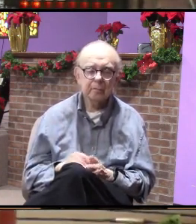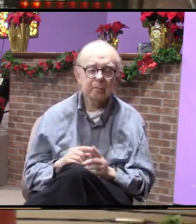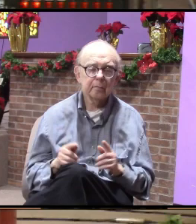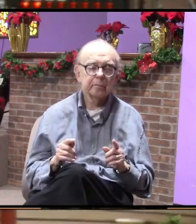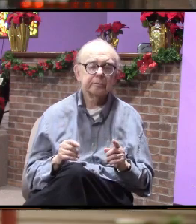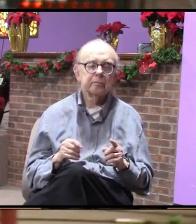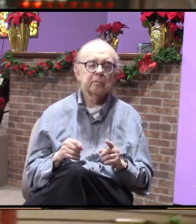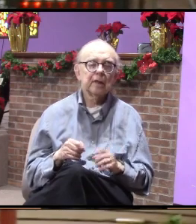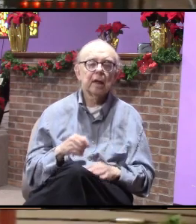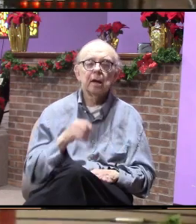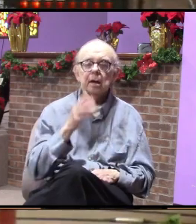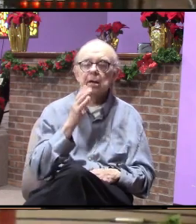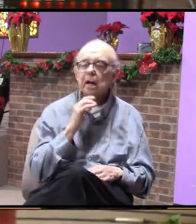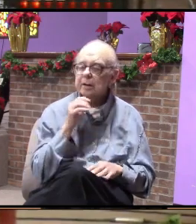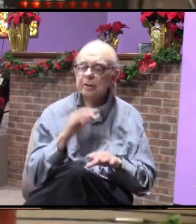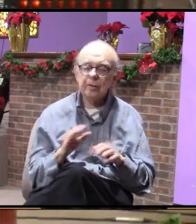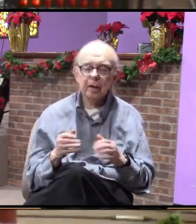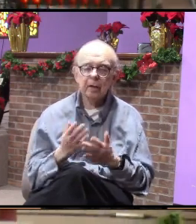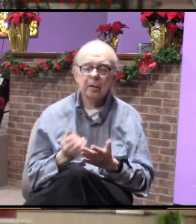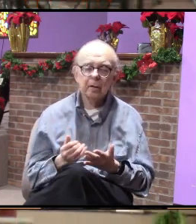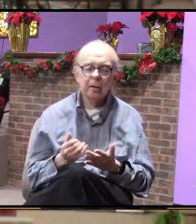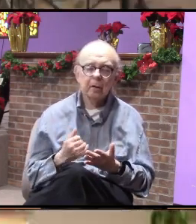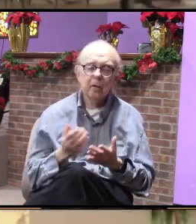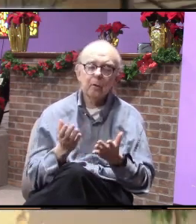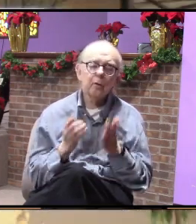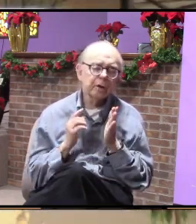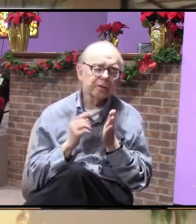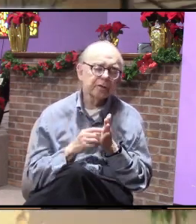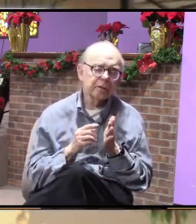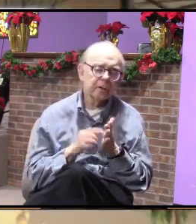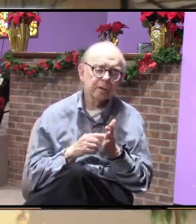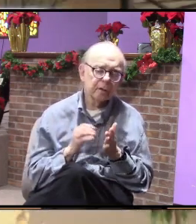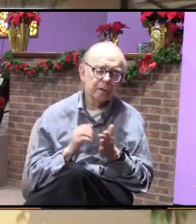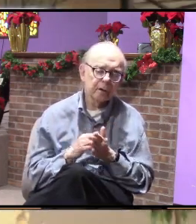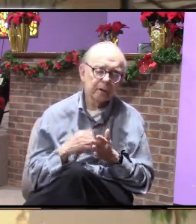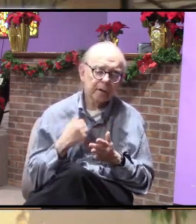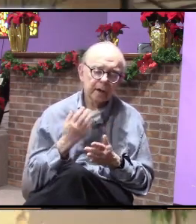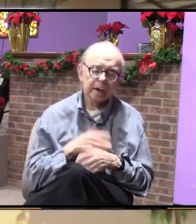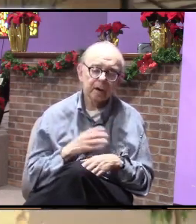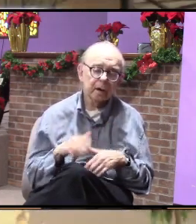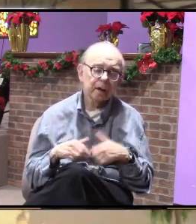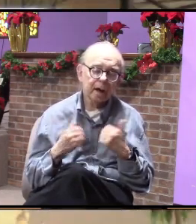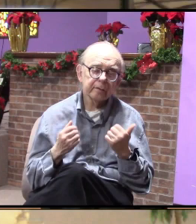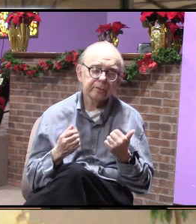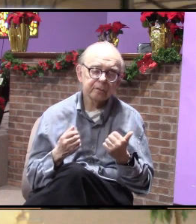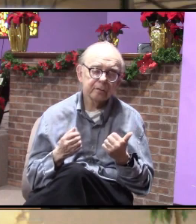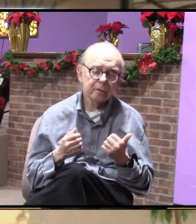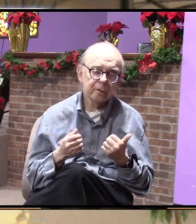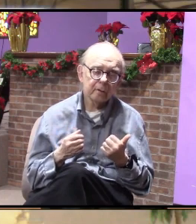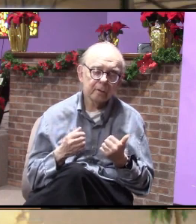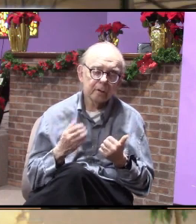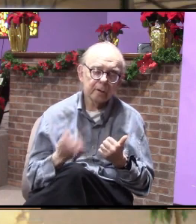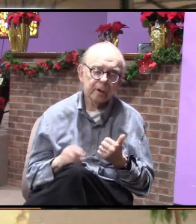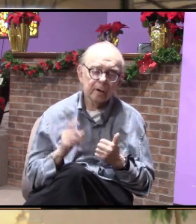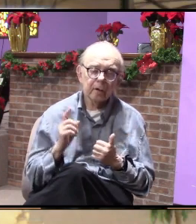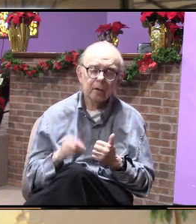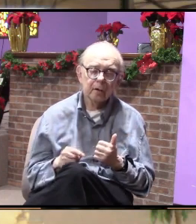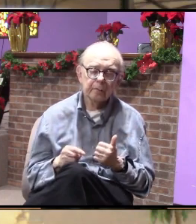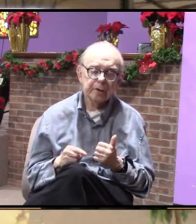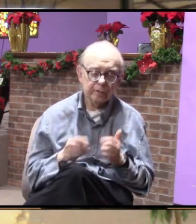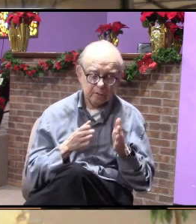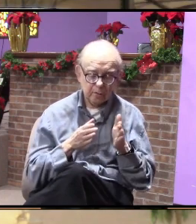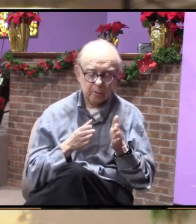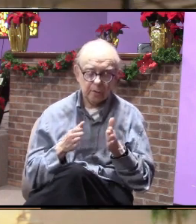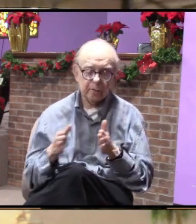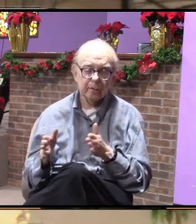But he didn't, because he wanted to show that in our lives, there needs to be an